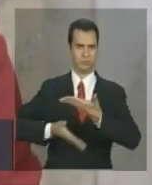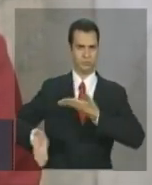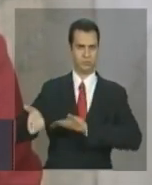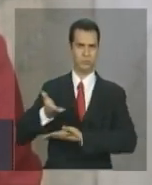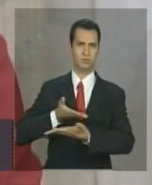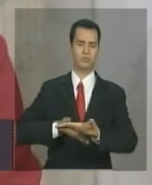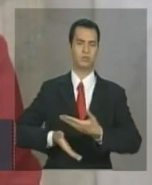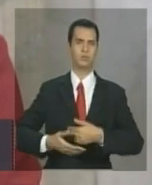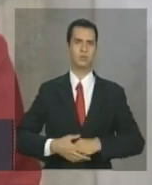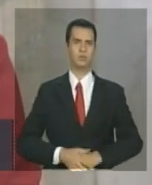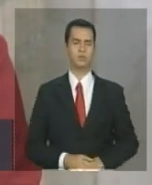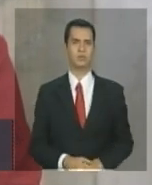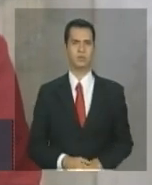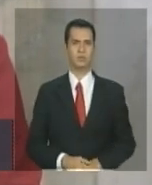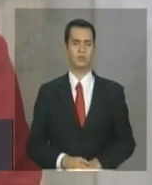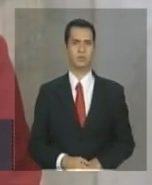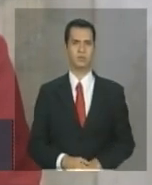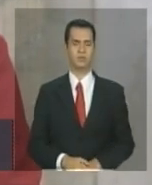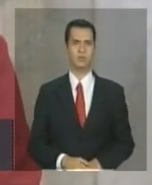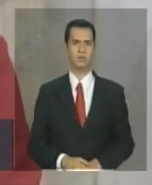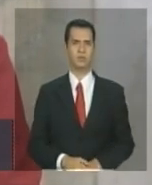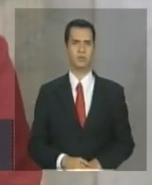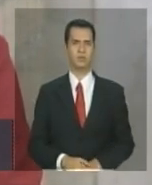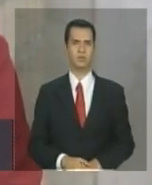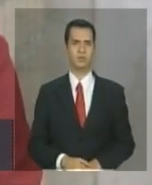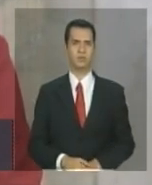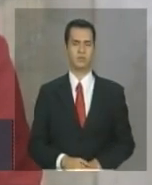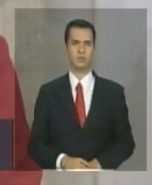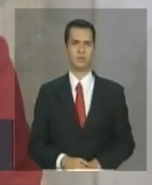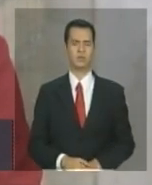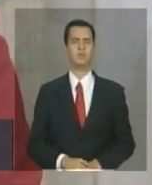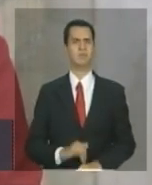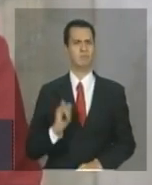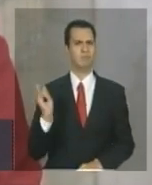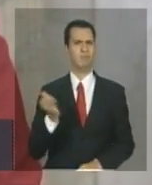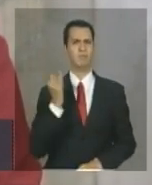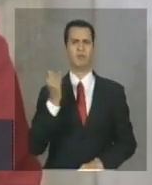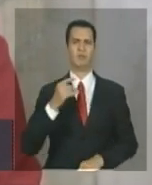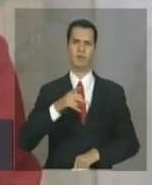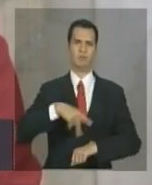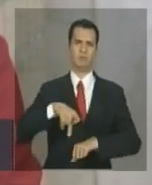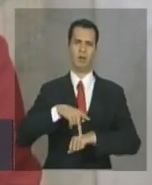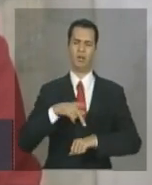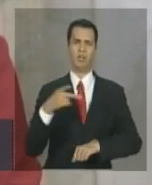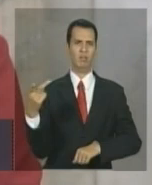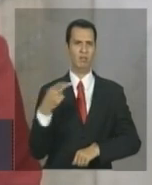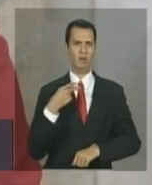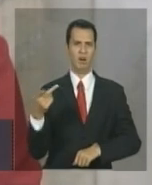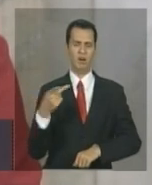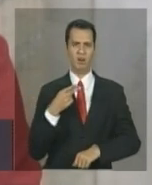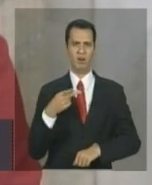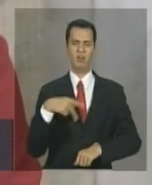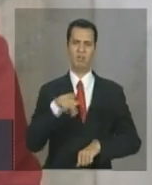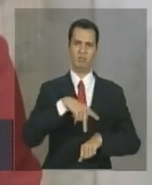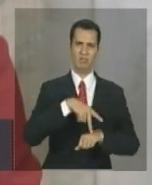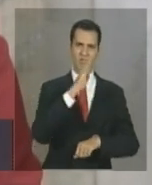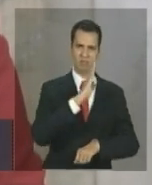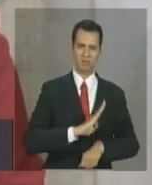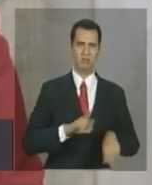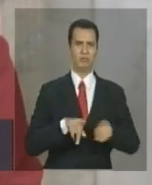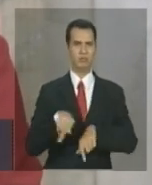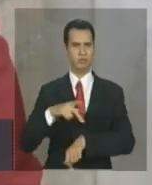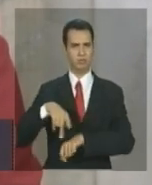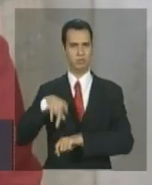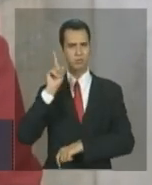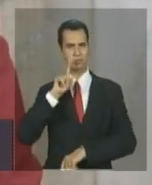and partnership, é muito importante para nossos países, are indeed key to our both nations. Mas também para